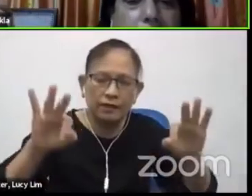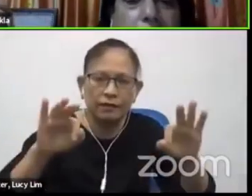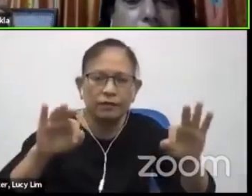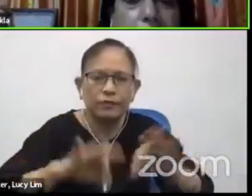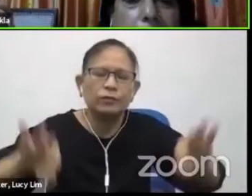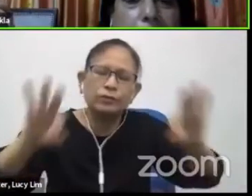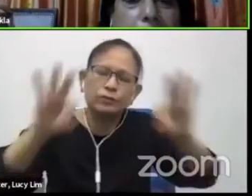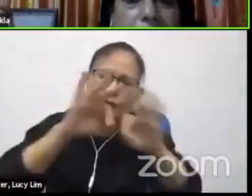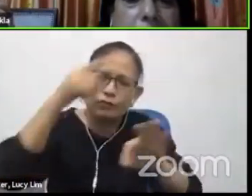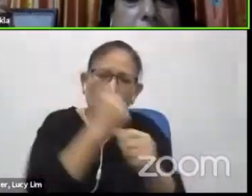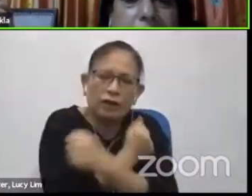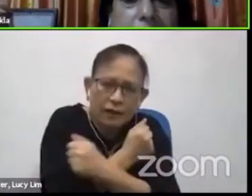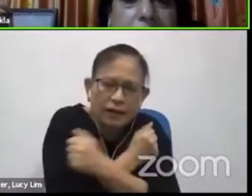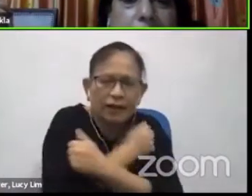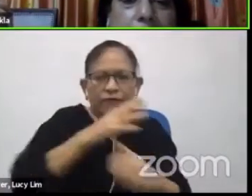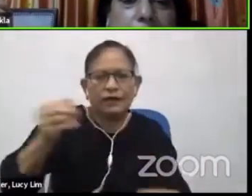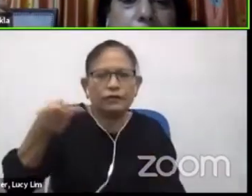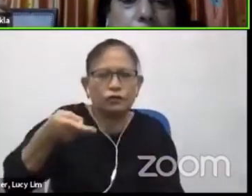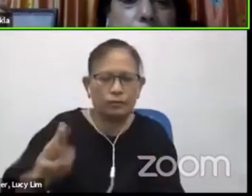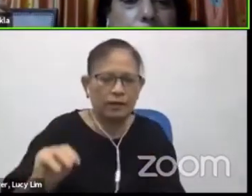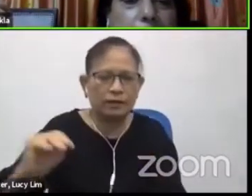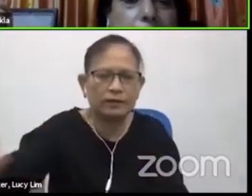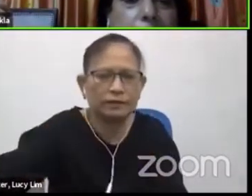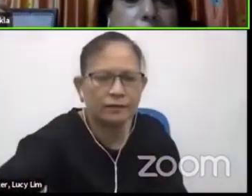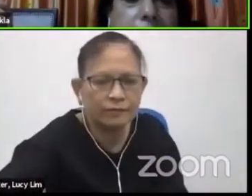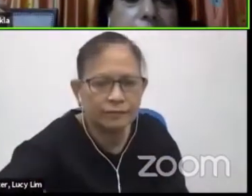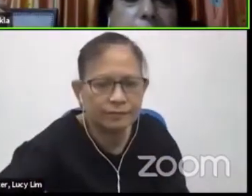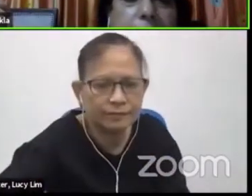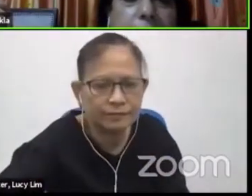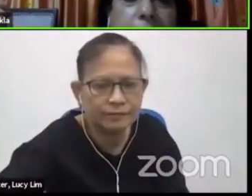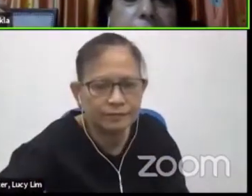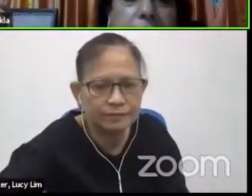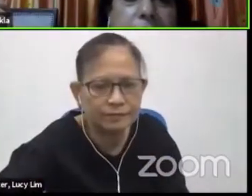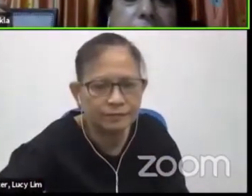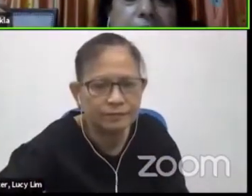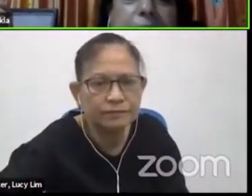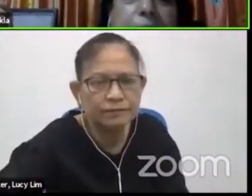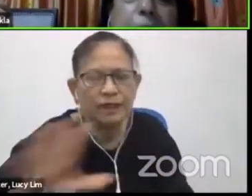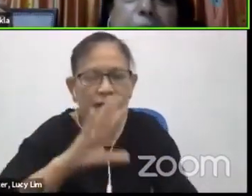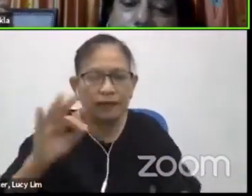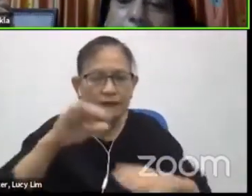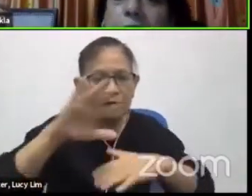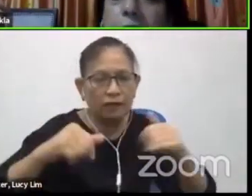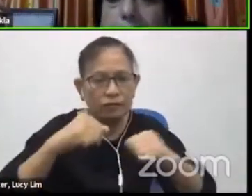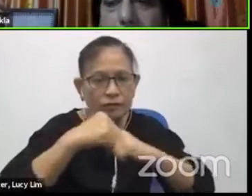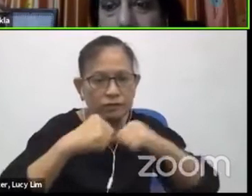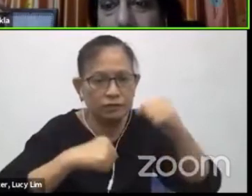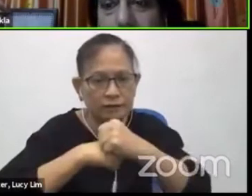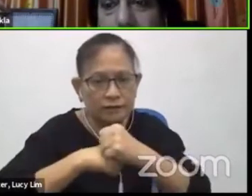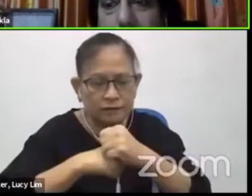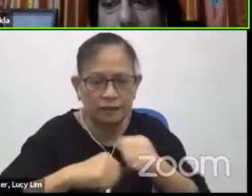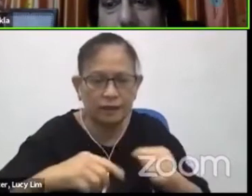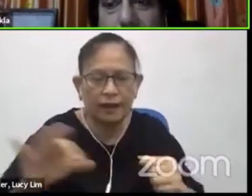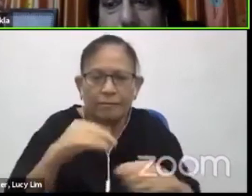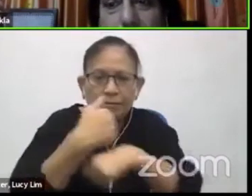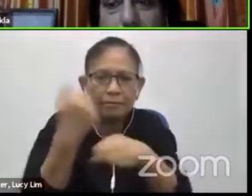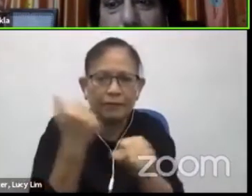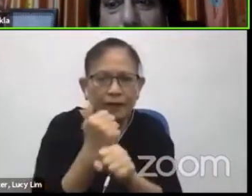humanity. And the result is that the vulnerable go back to the same structures that made them vulnerable.